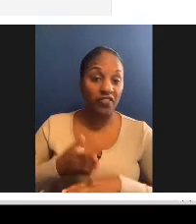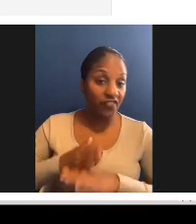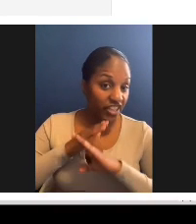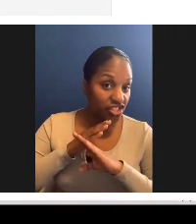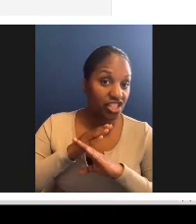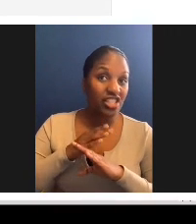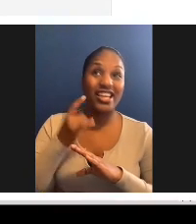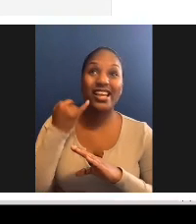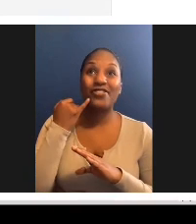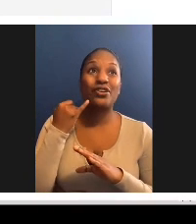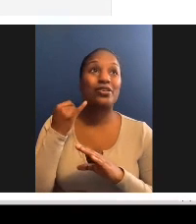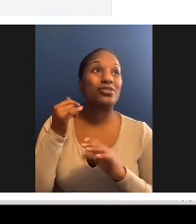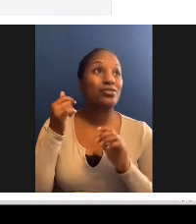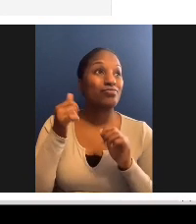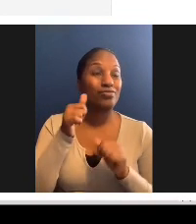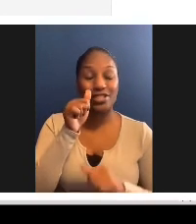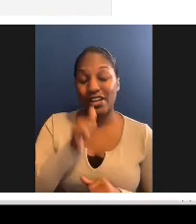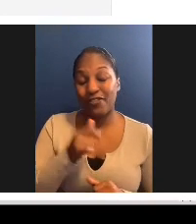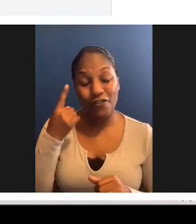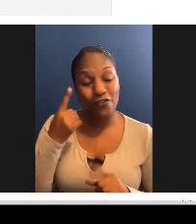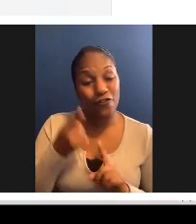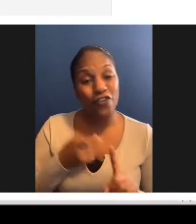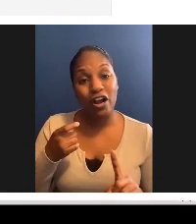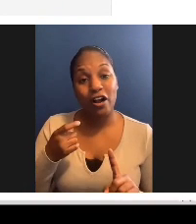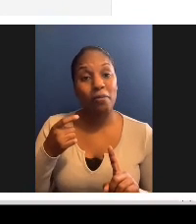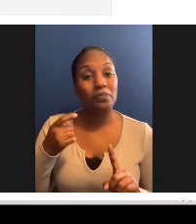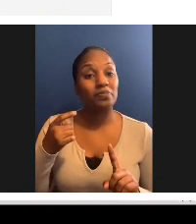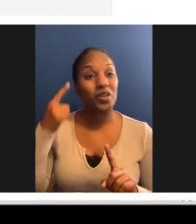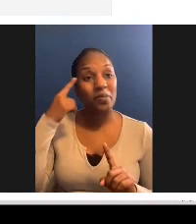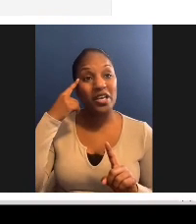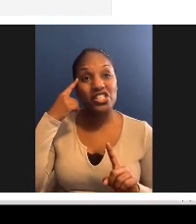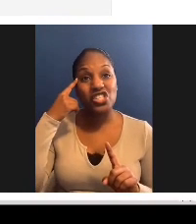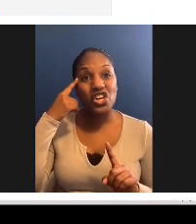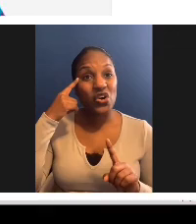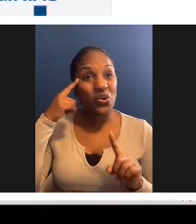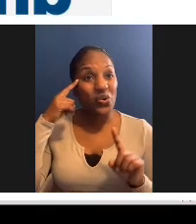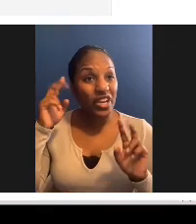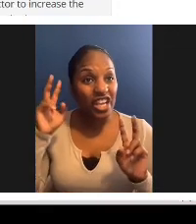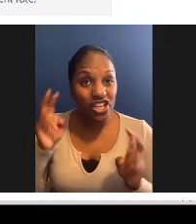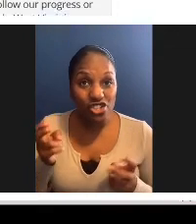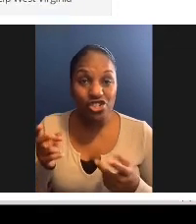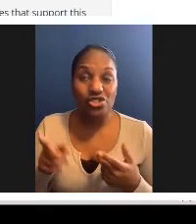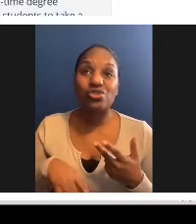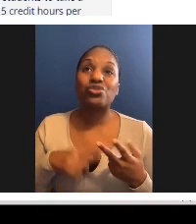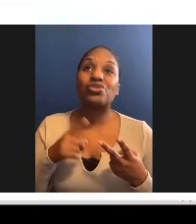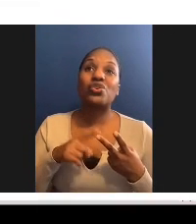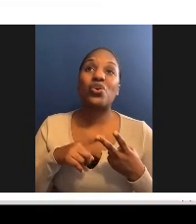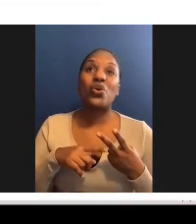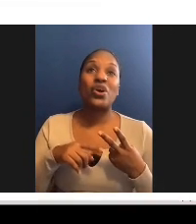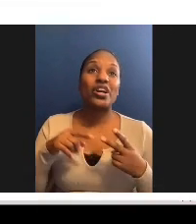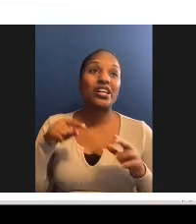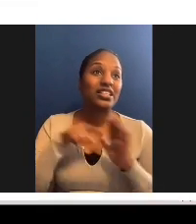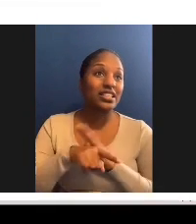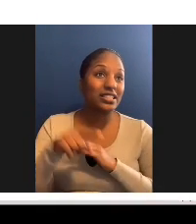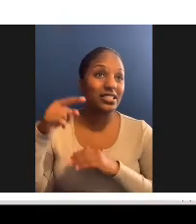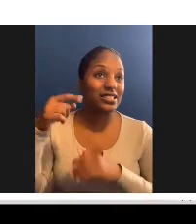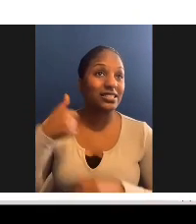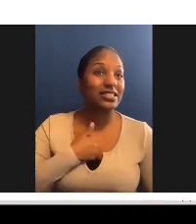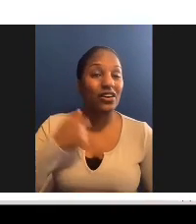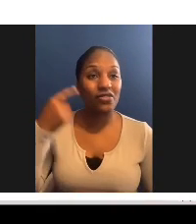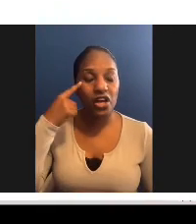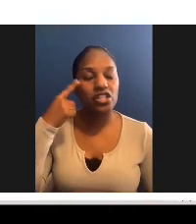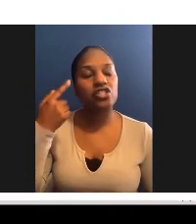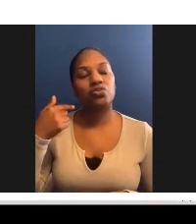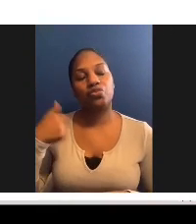or, depression, suicidal thoughts. Again, as we scroll down, these are some of our